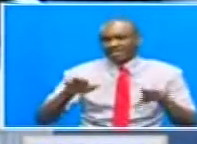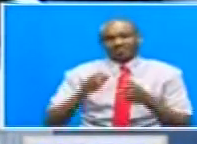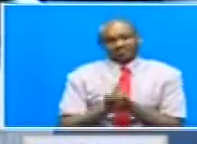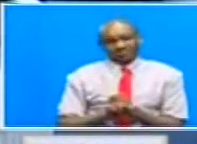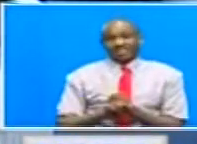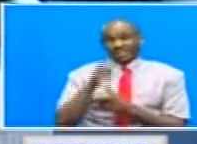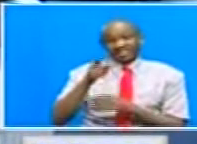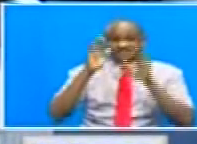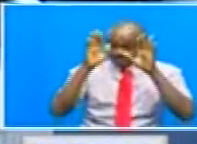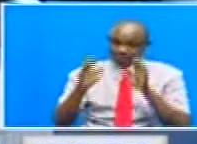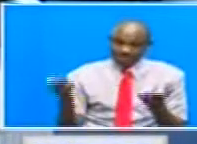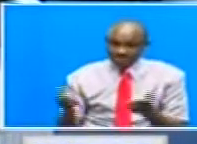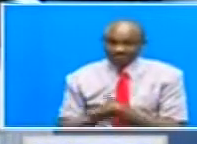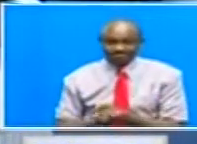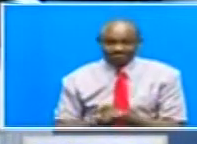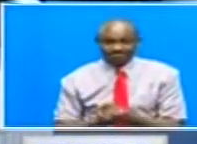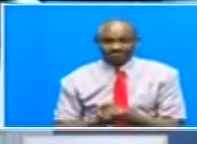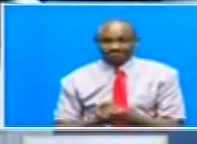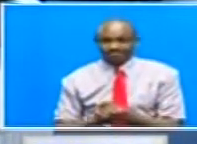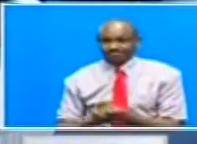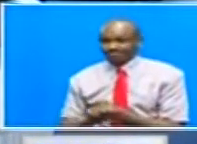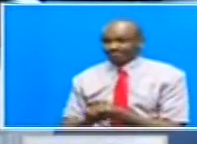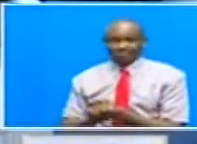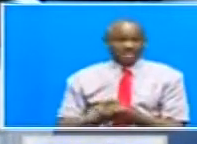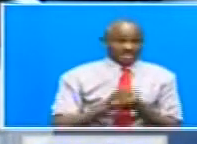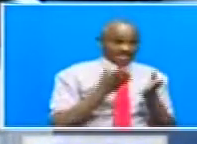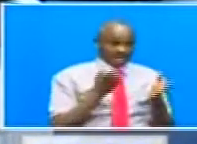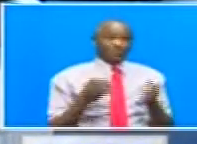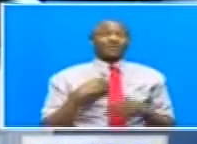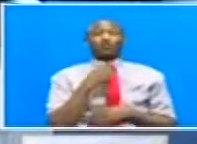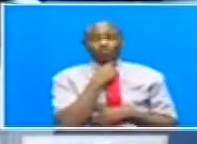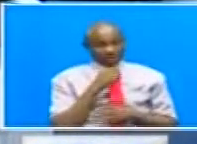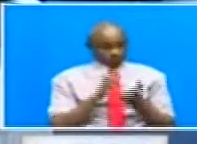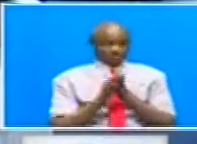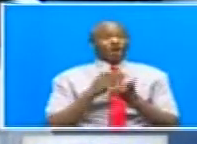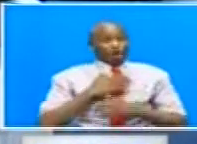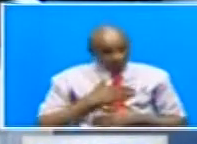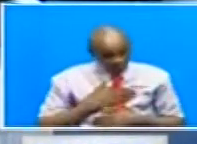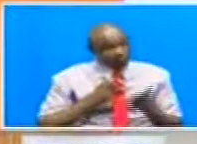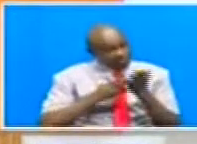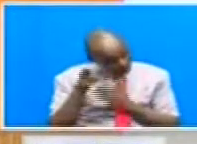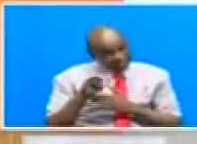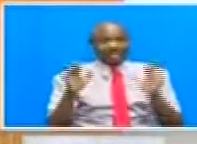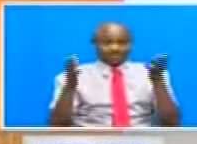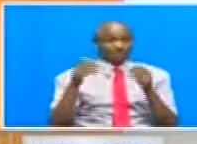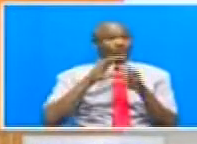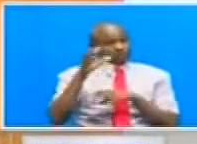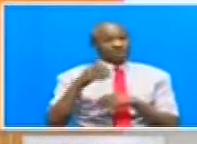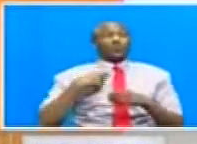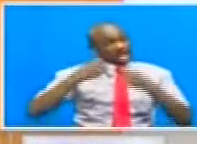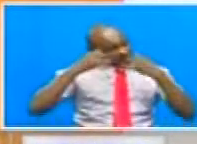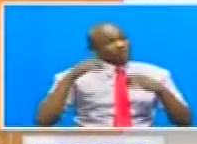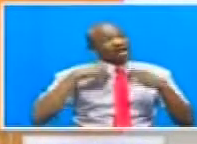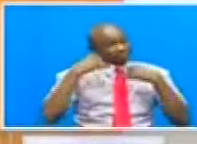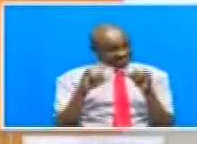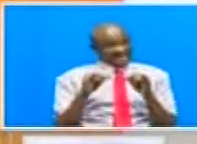place that's so important to the country? No. I think, to be honest and also fair to the counties, we've tried in